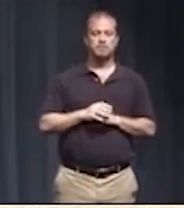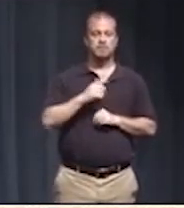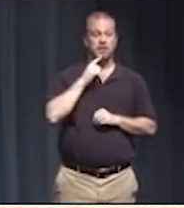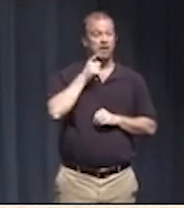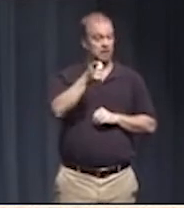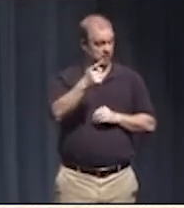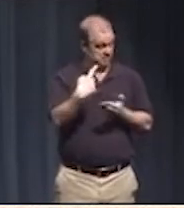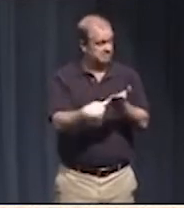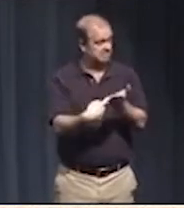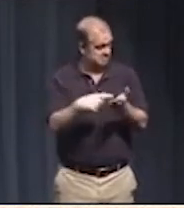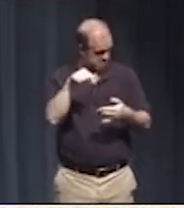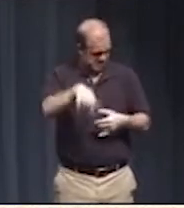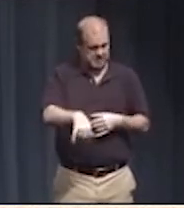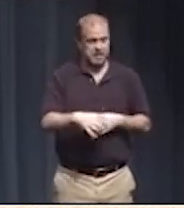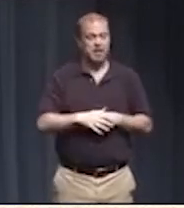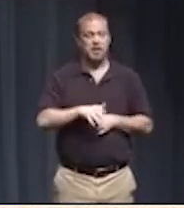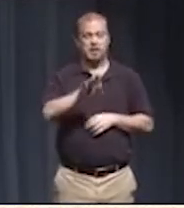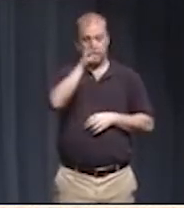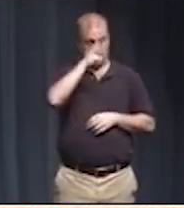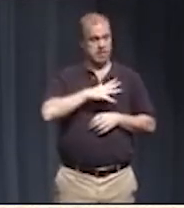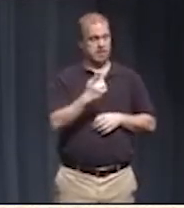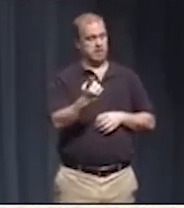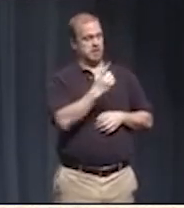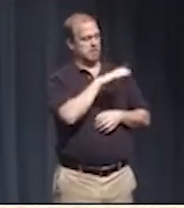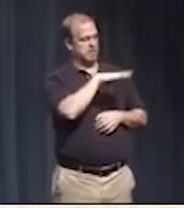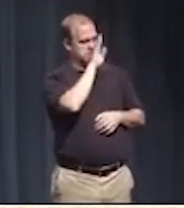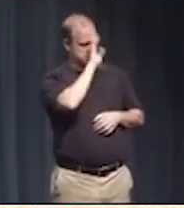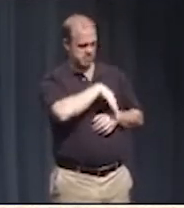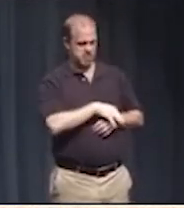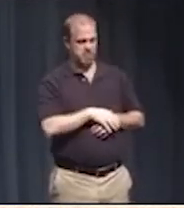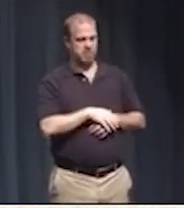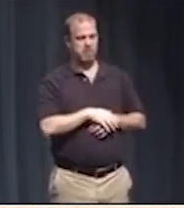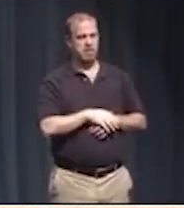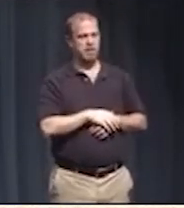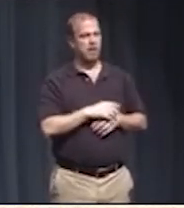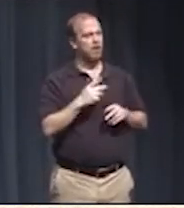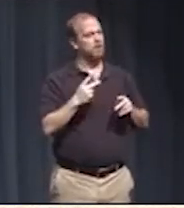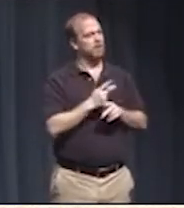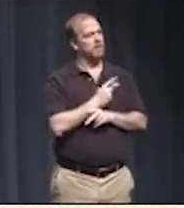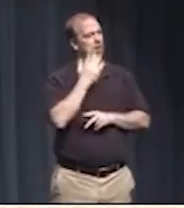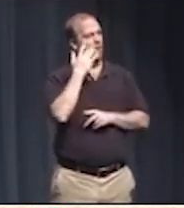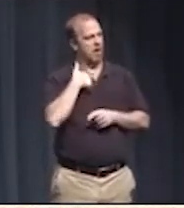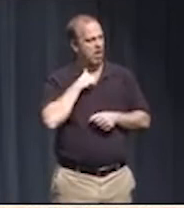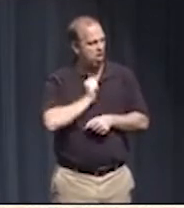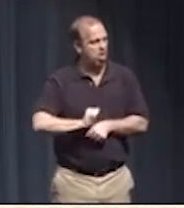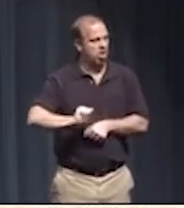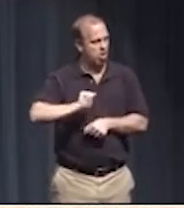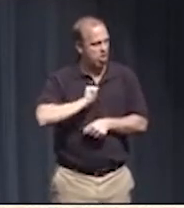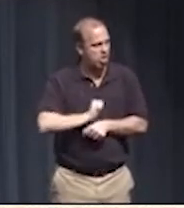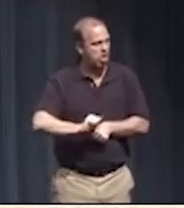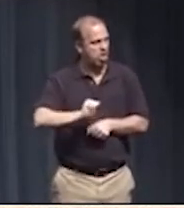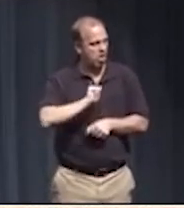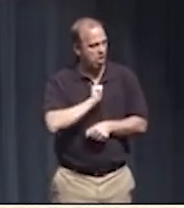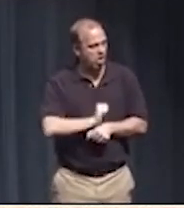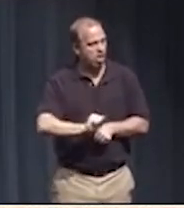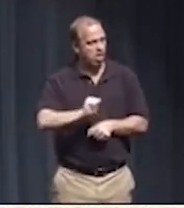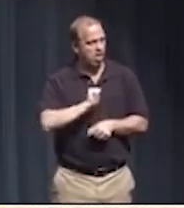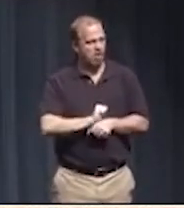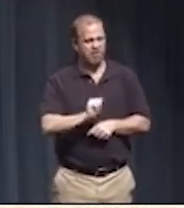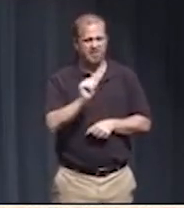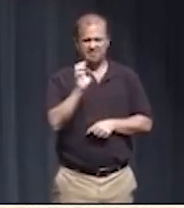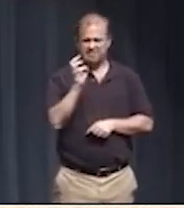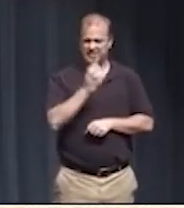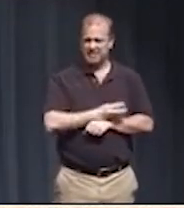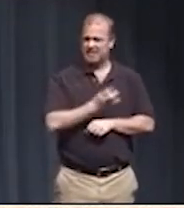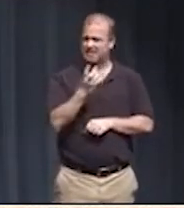issue. And he said, you know what? I couldn't figure out why I was working so much. This guy said he was putting in 6-7 days a